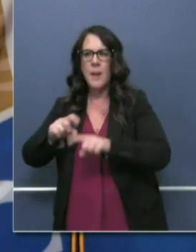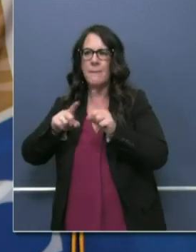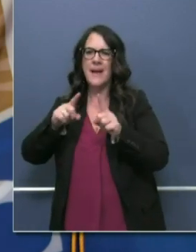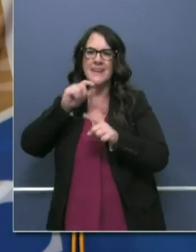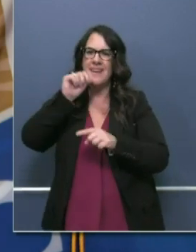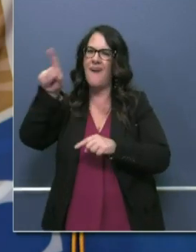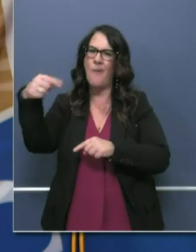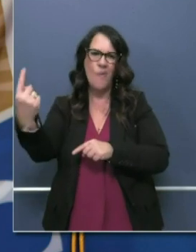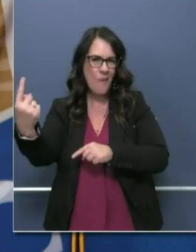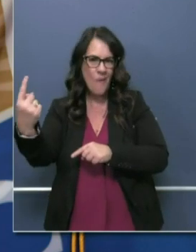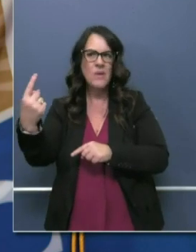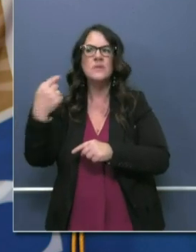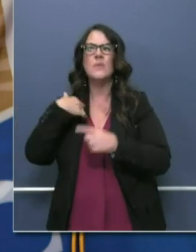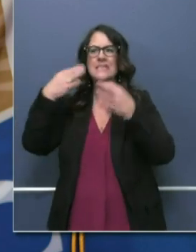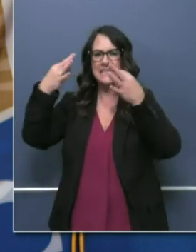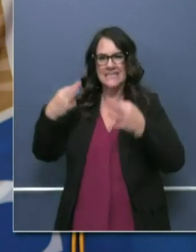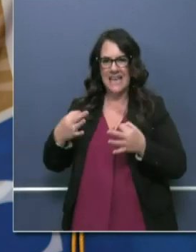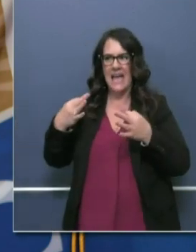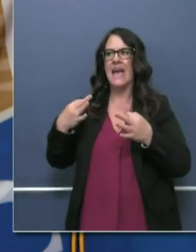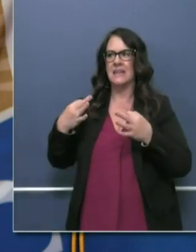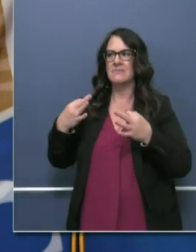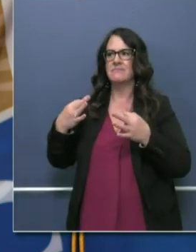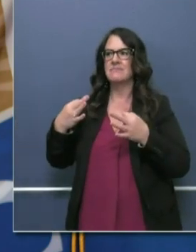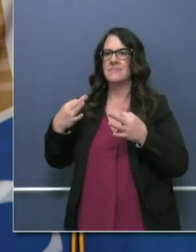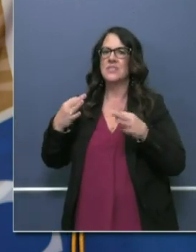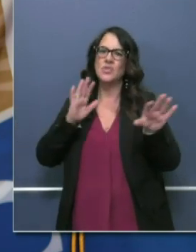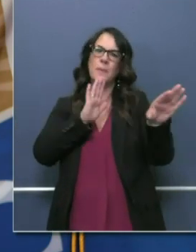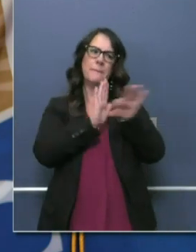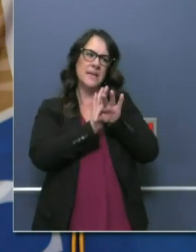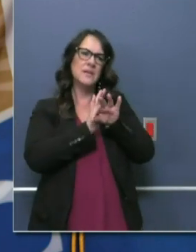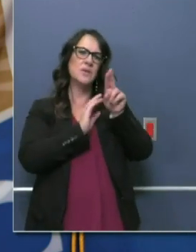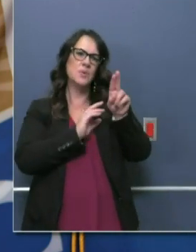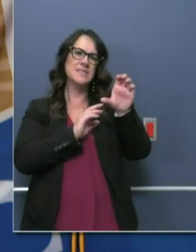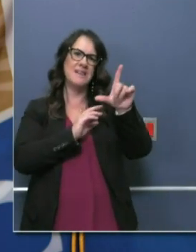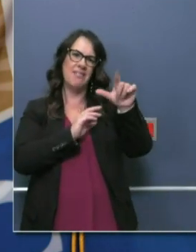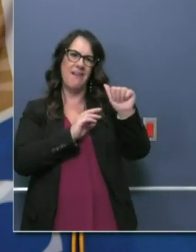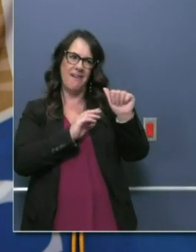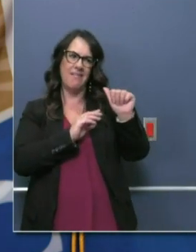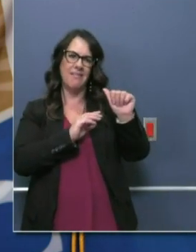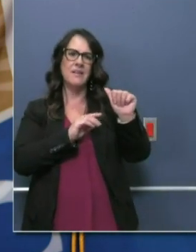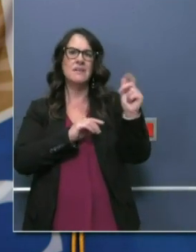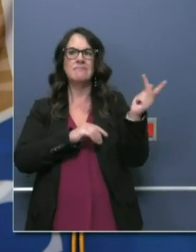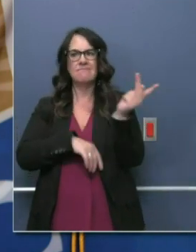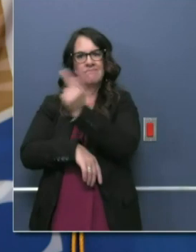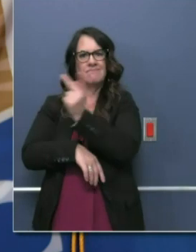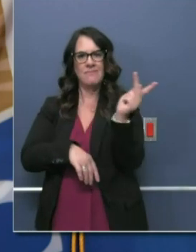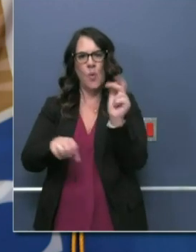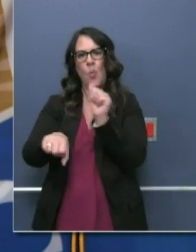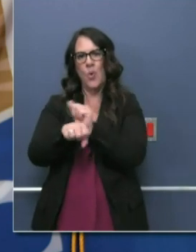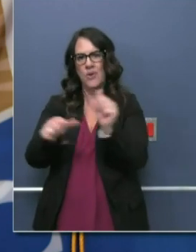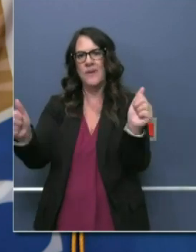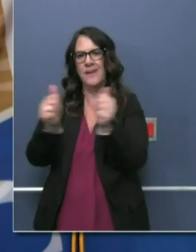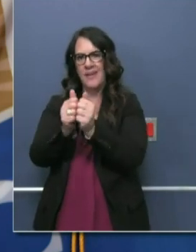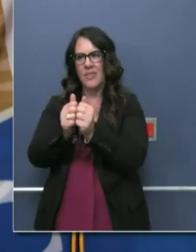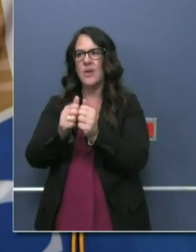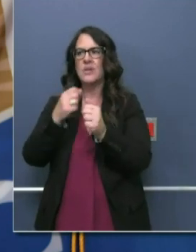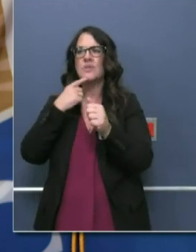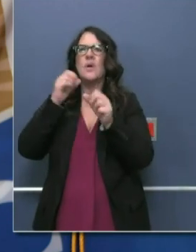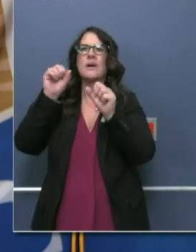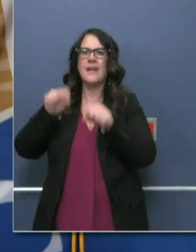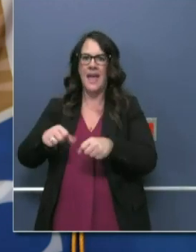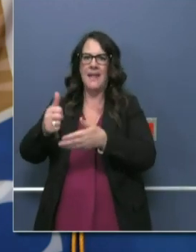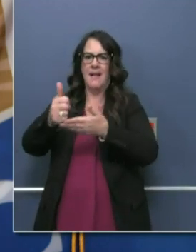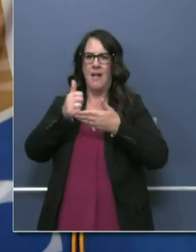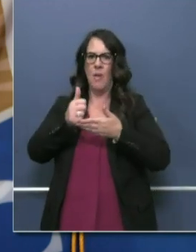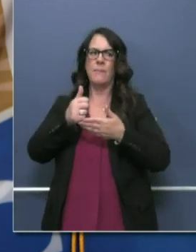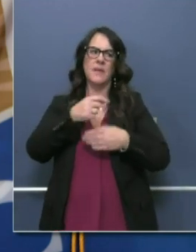that's when we decided to go within the family to another one of our UCs, UCLA, to help broaden this